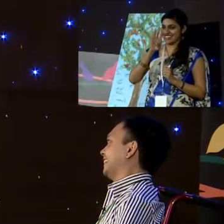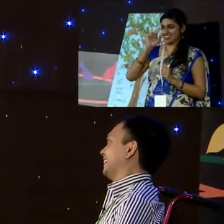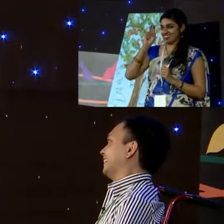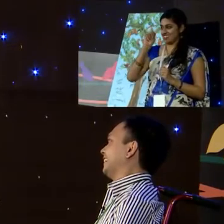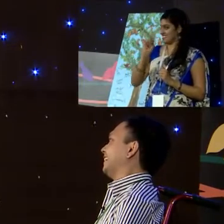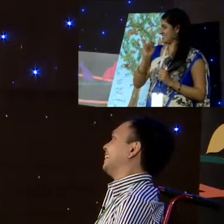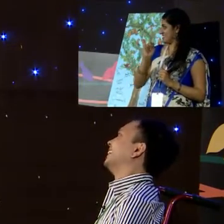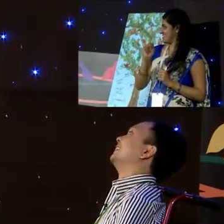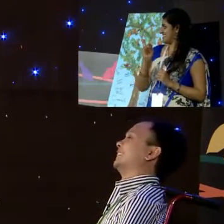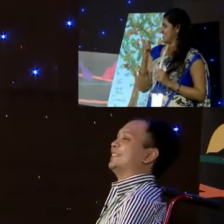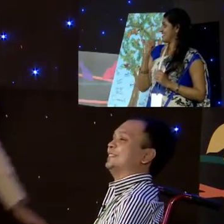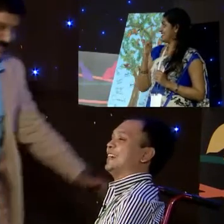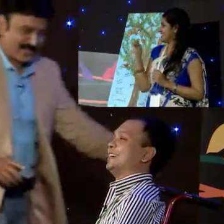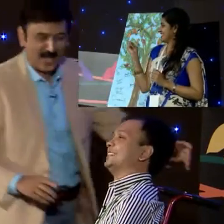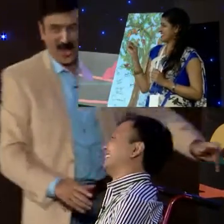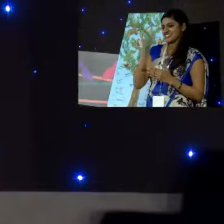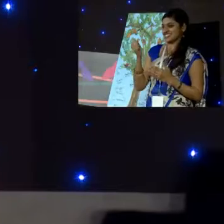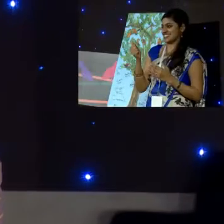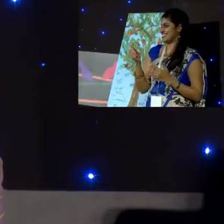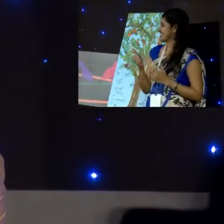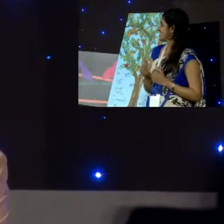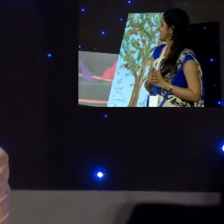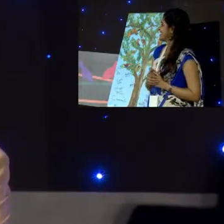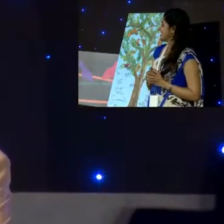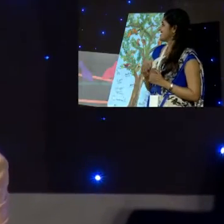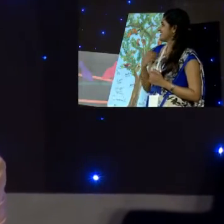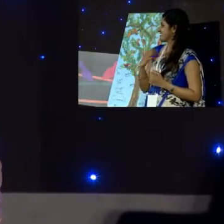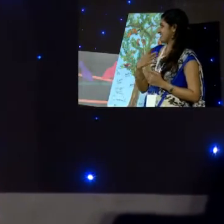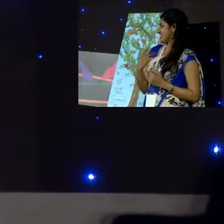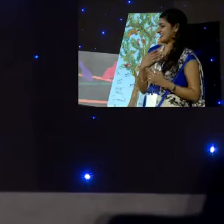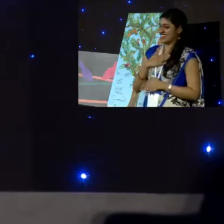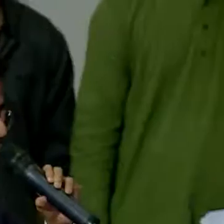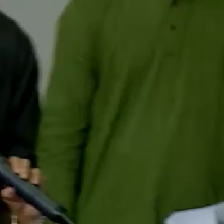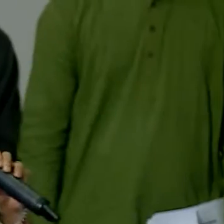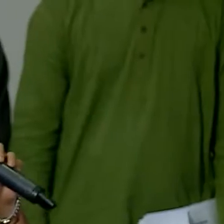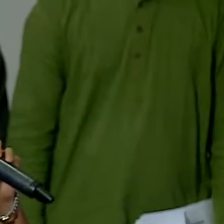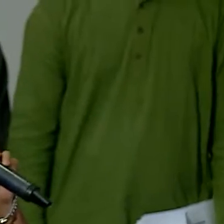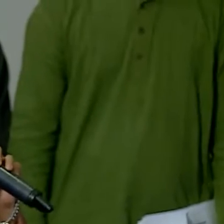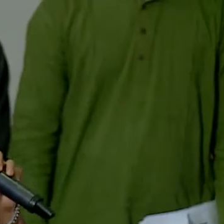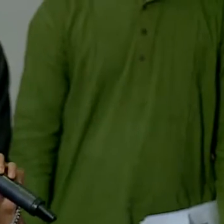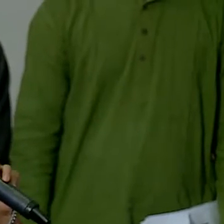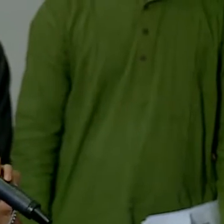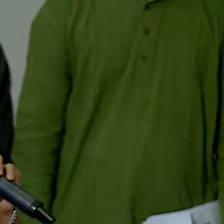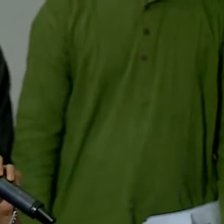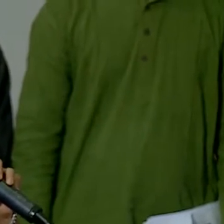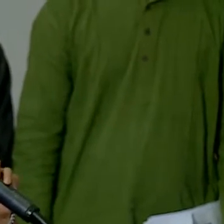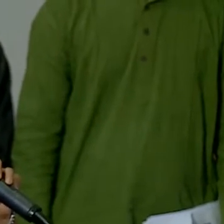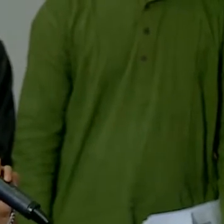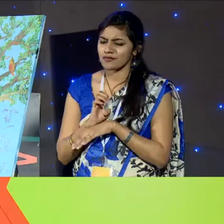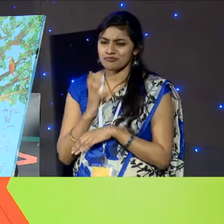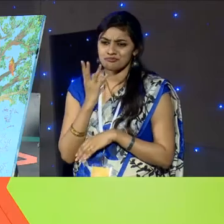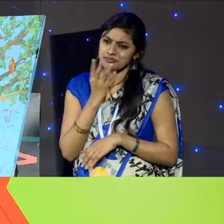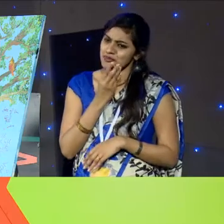on Oprah show and I take him there. So it is. We had such a lovely